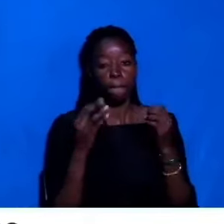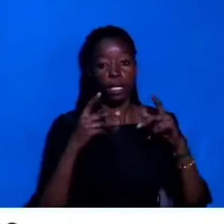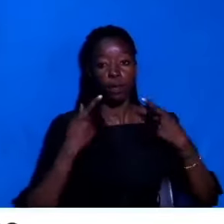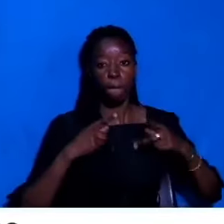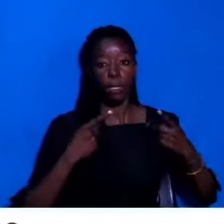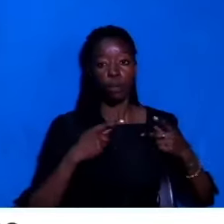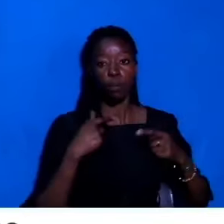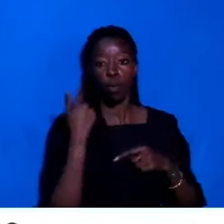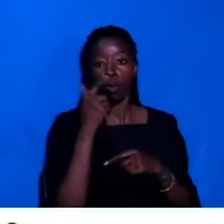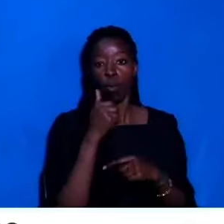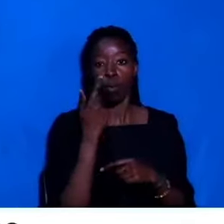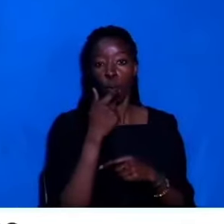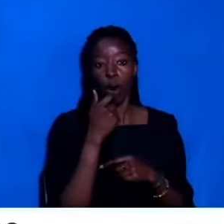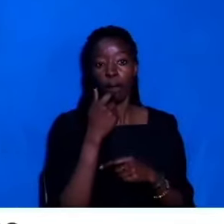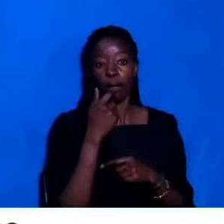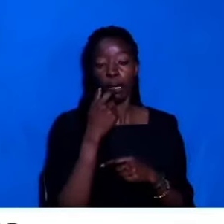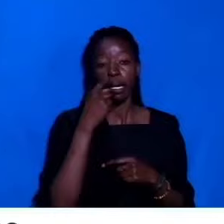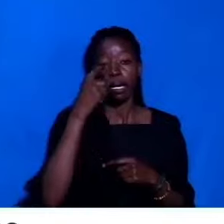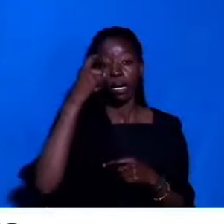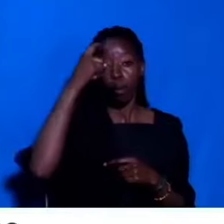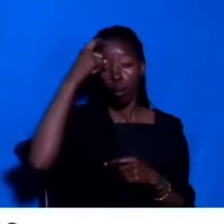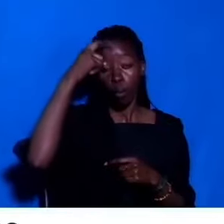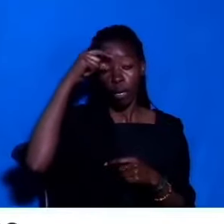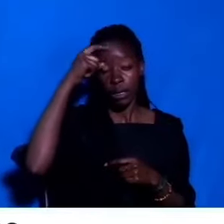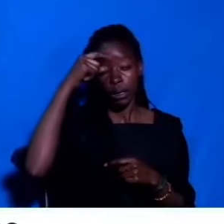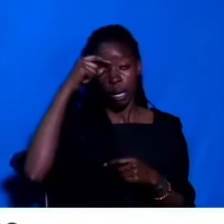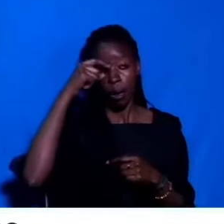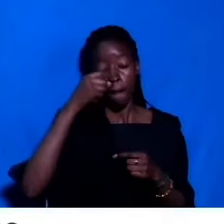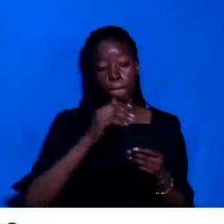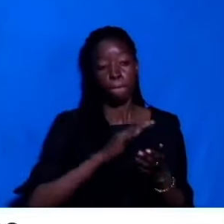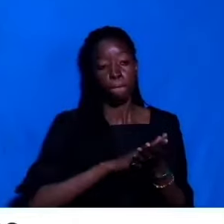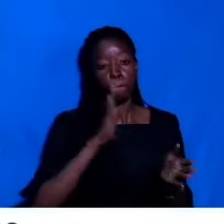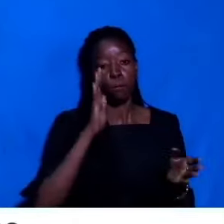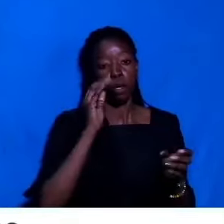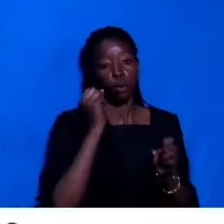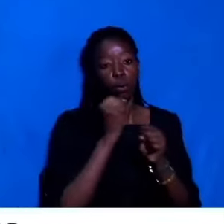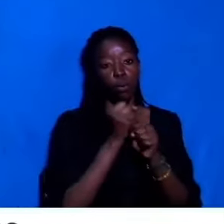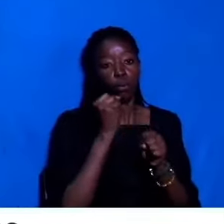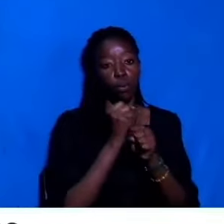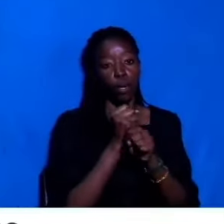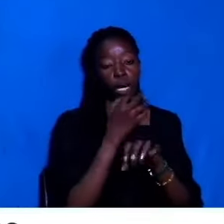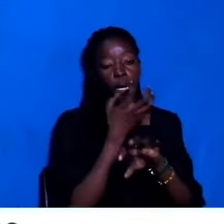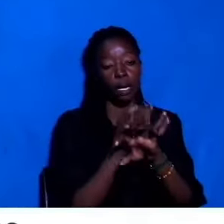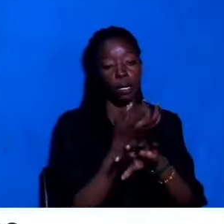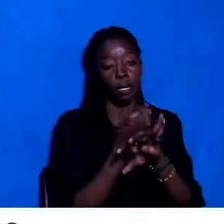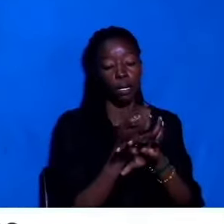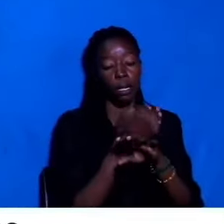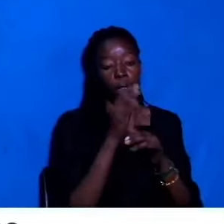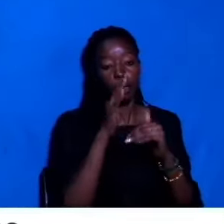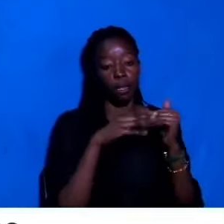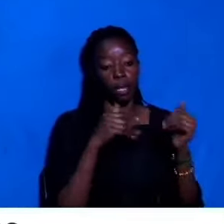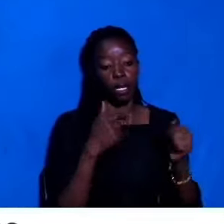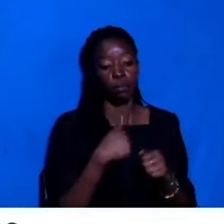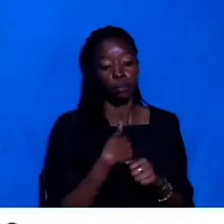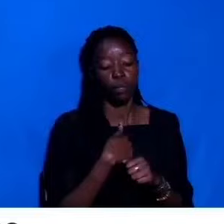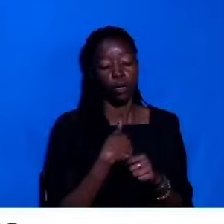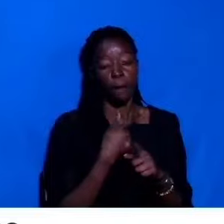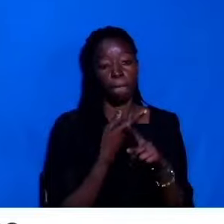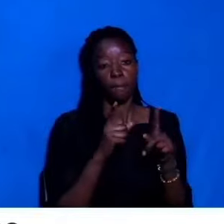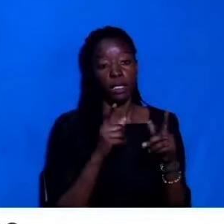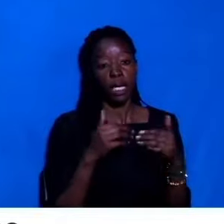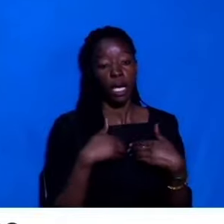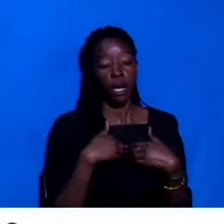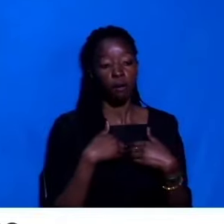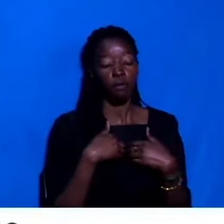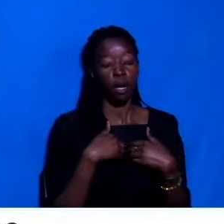sharper, more hardworking than me. And they're still out there looking for jobs. And I have a full-time job. I'm able